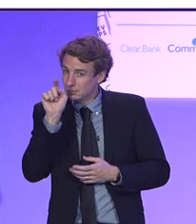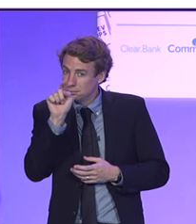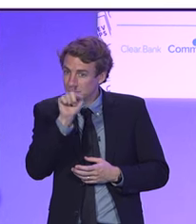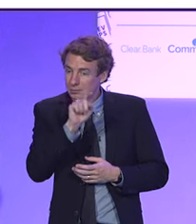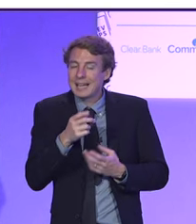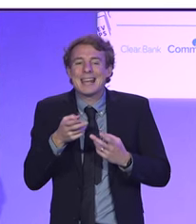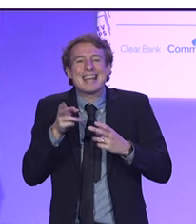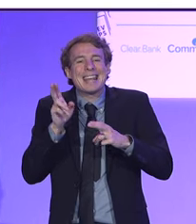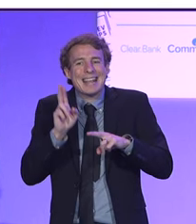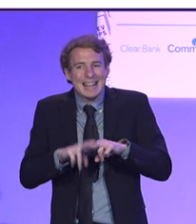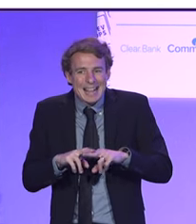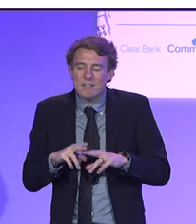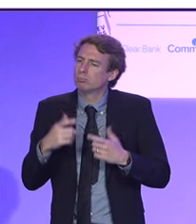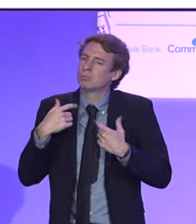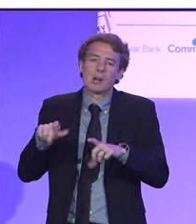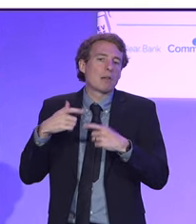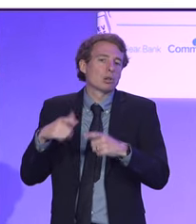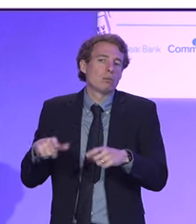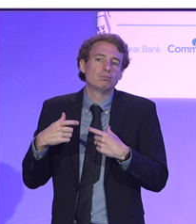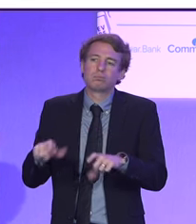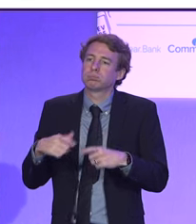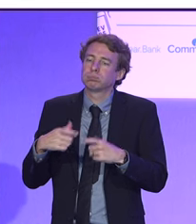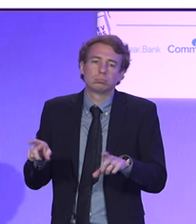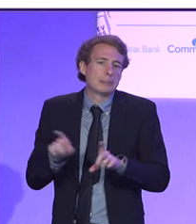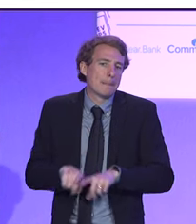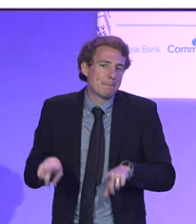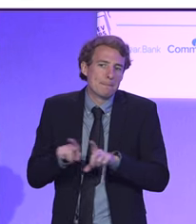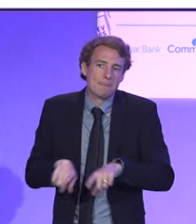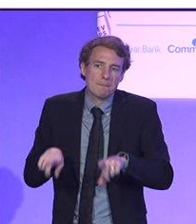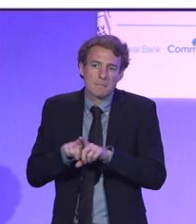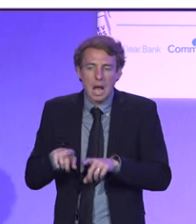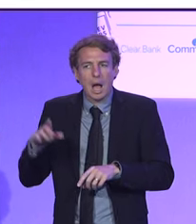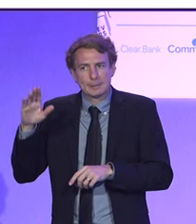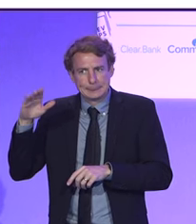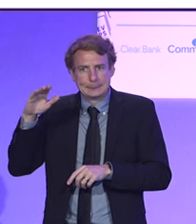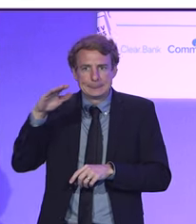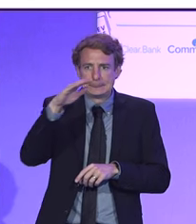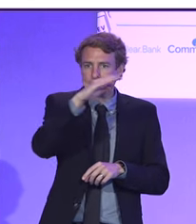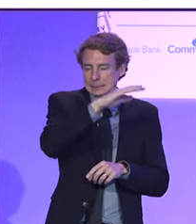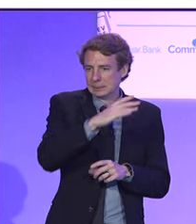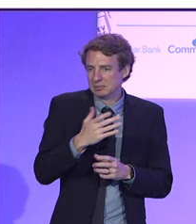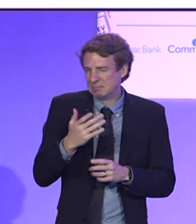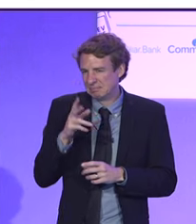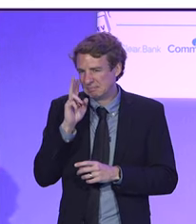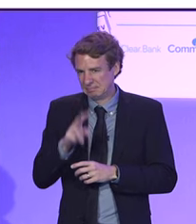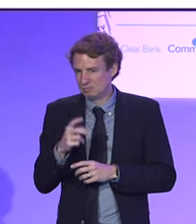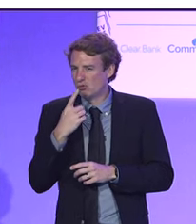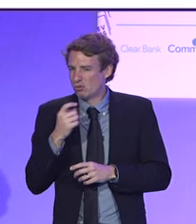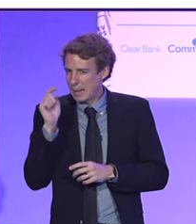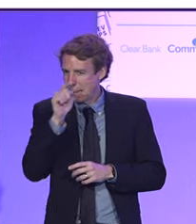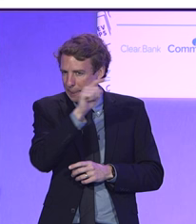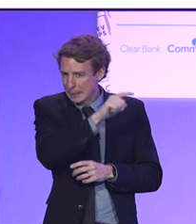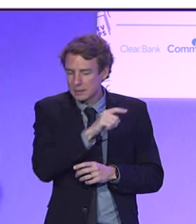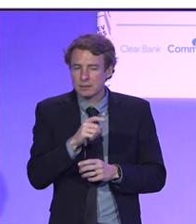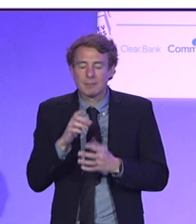as usual, as we've done so far, this is the trajectory of the greenhouse gases emission in the ICT sector.